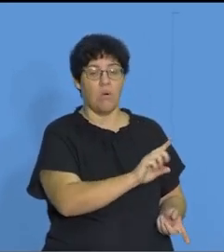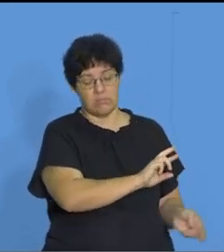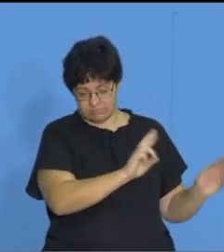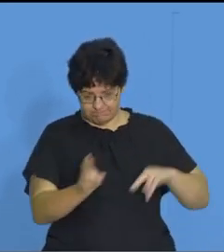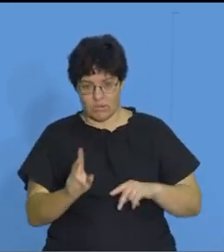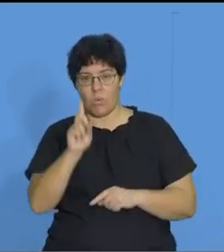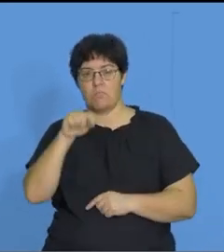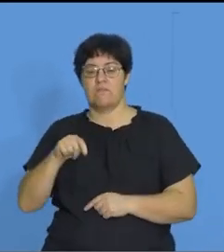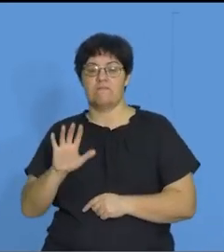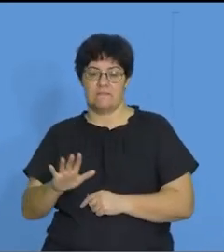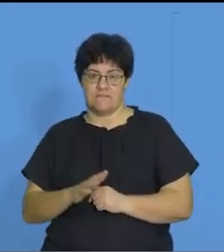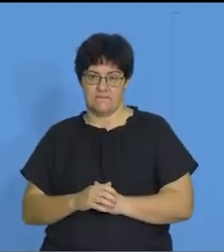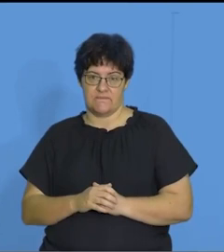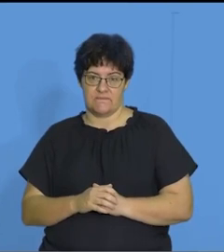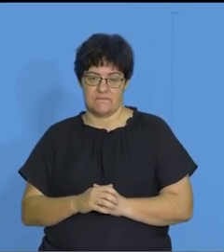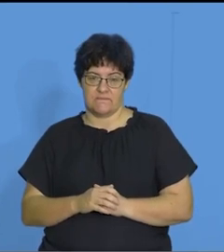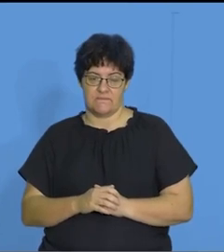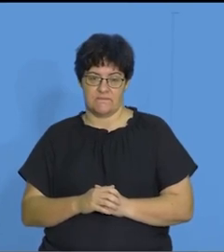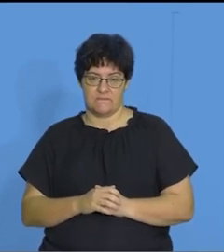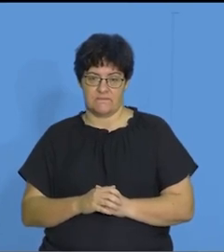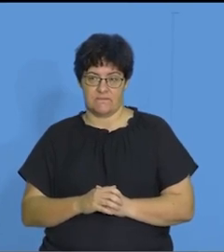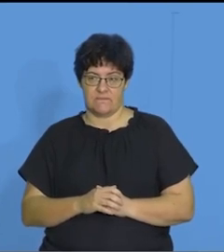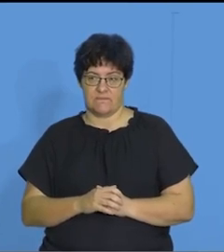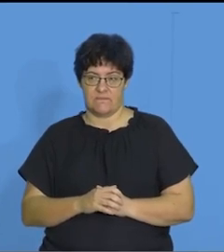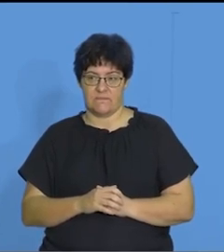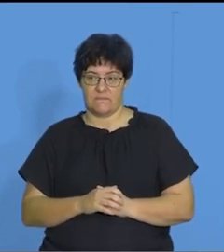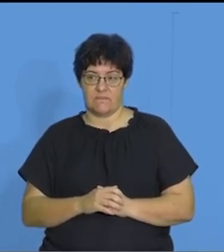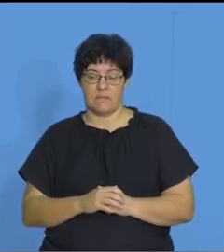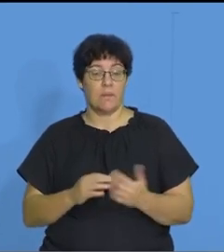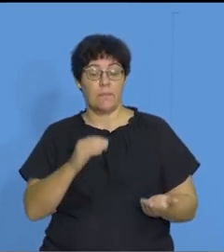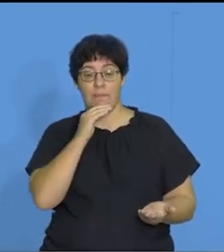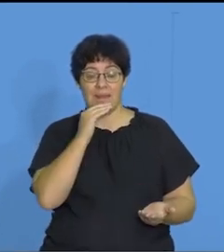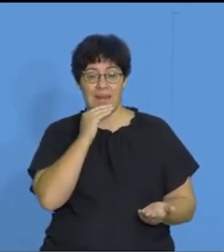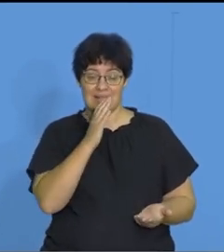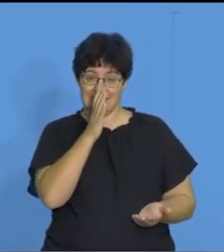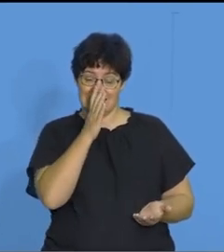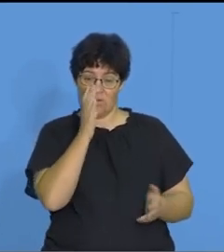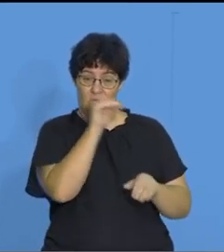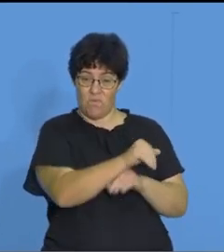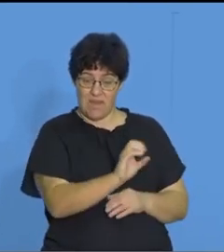with 1.5. And then the unreacted amount of